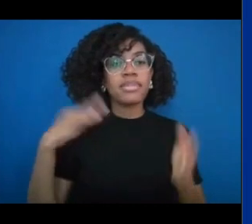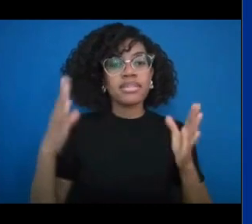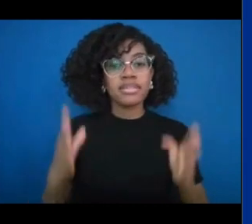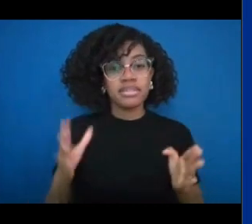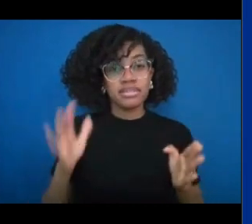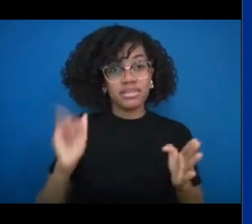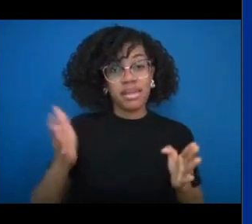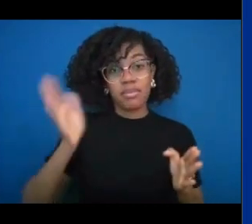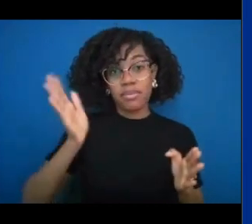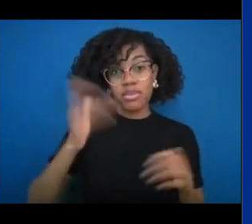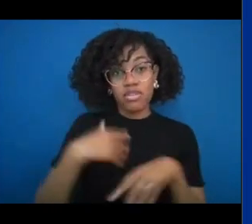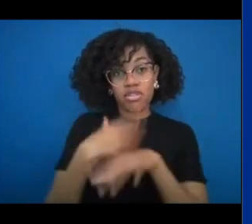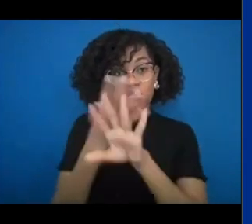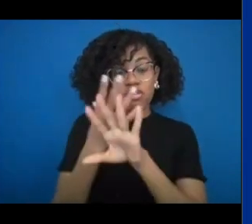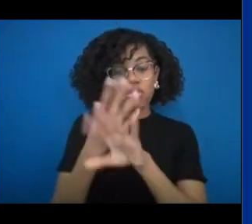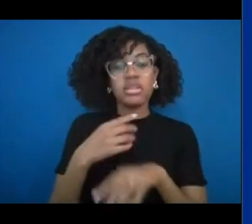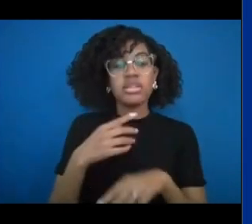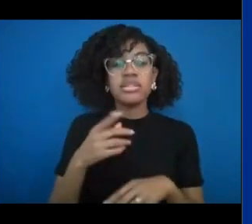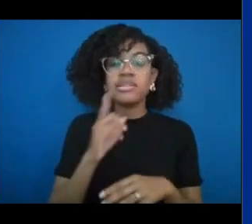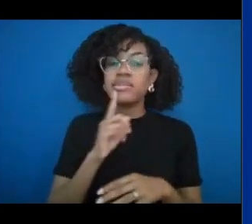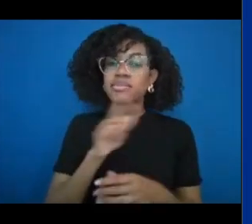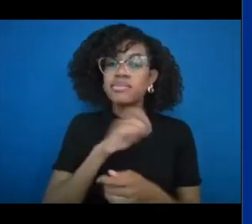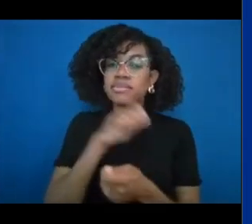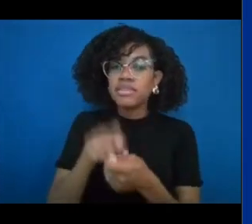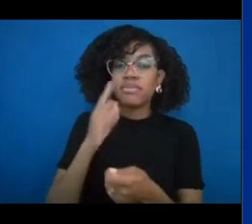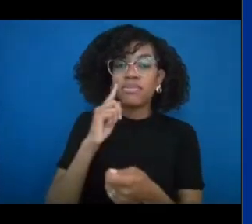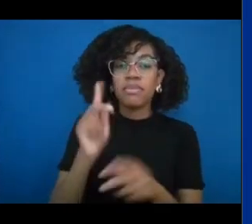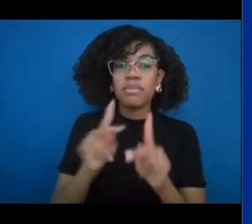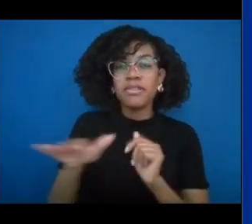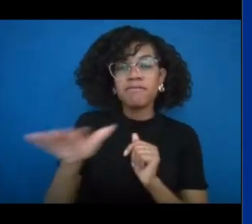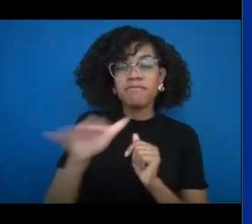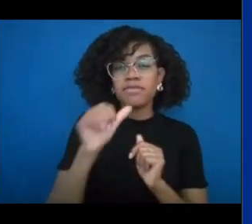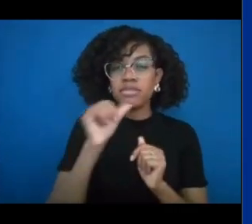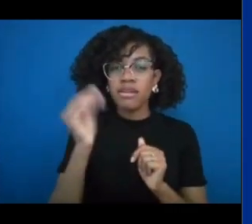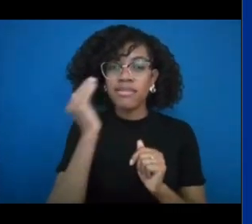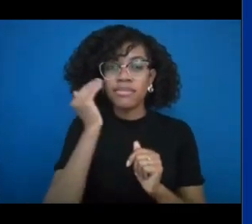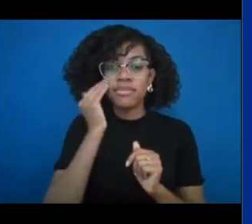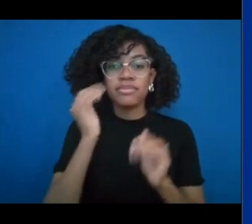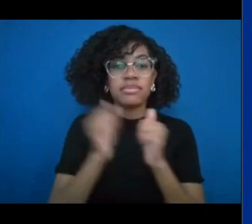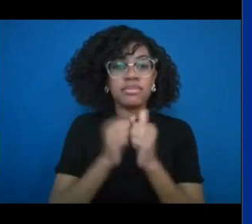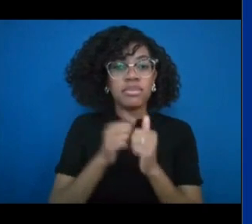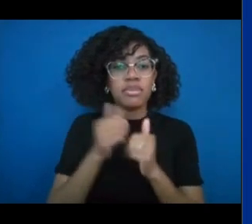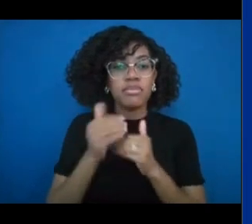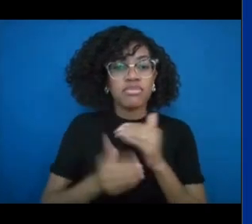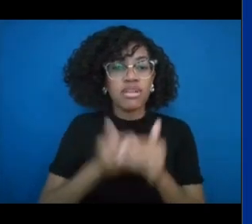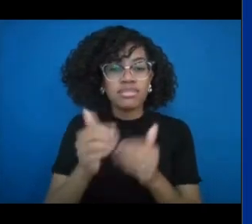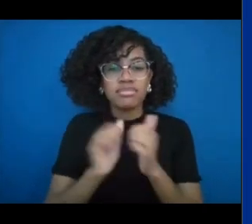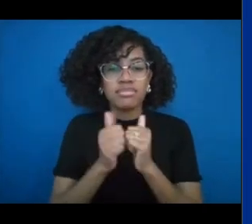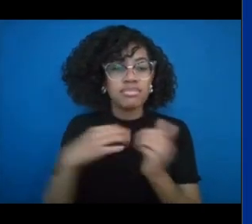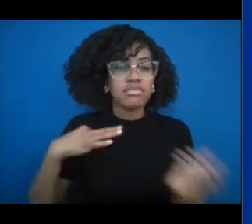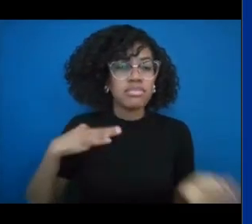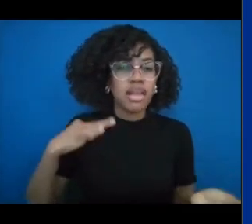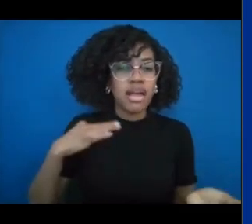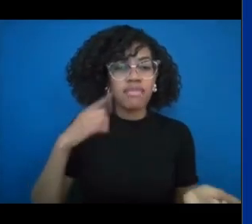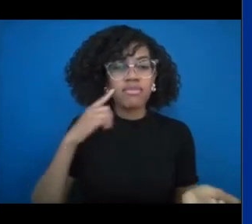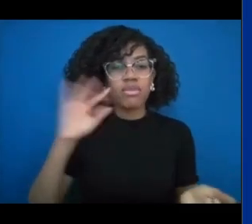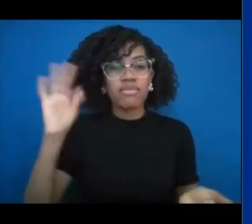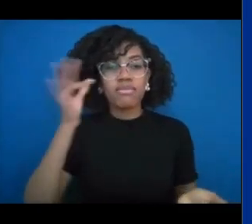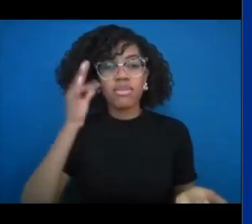especially intended for those who are unfamiliar with the process of applying for federal grants.